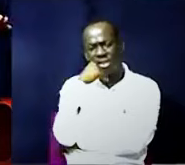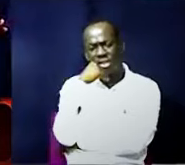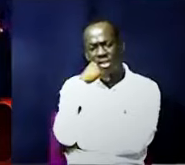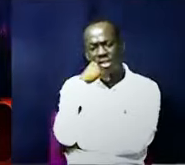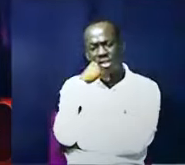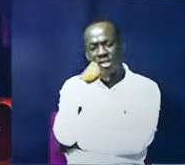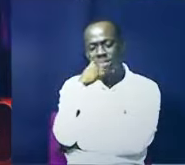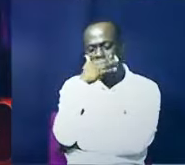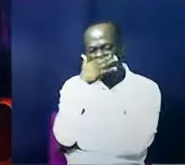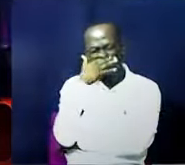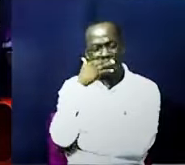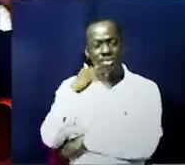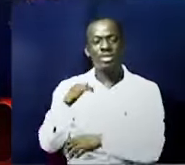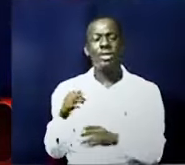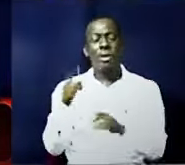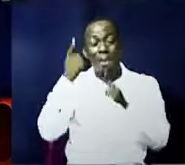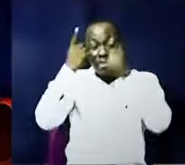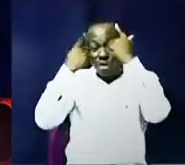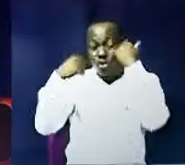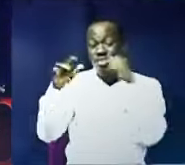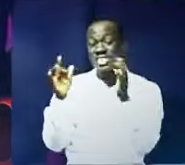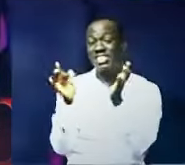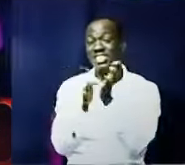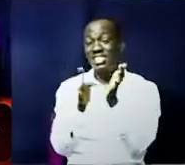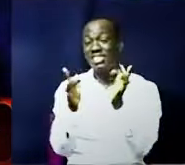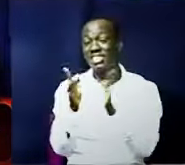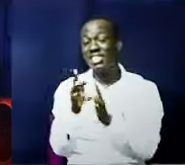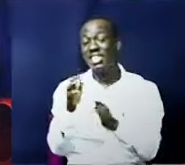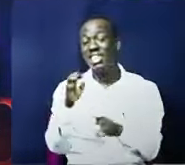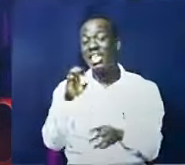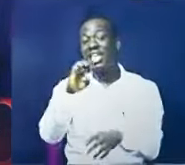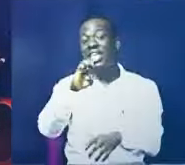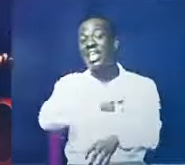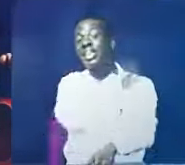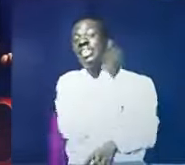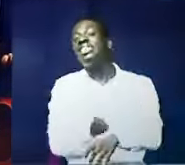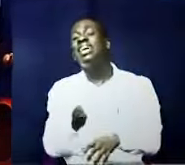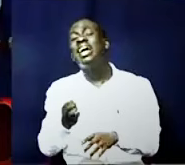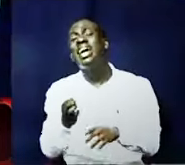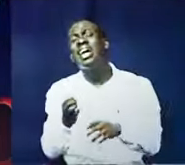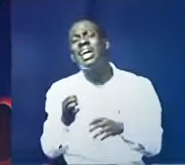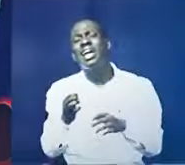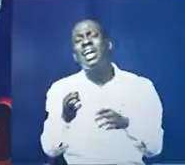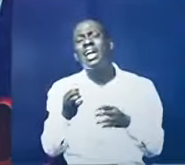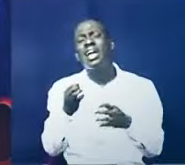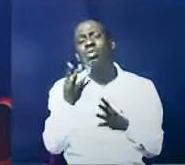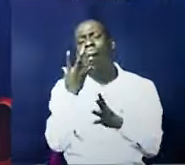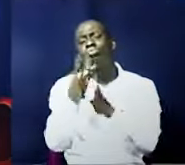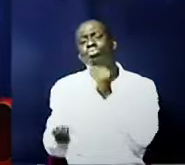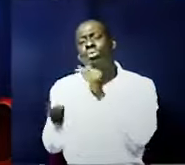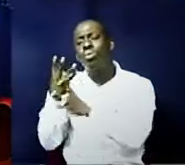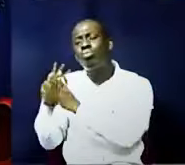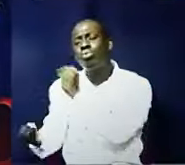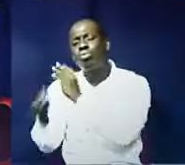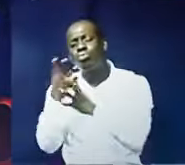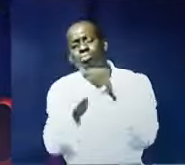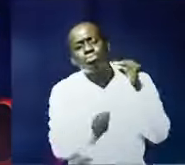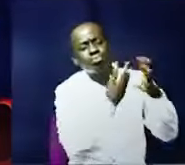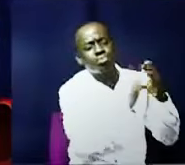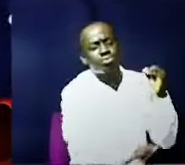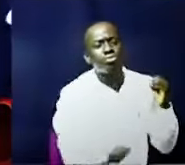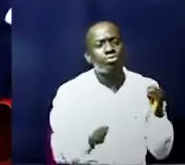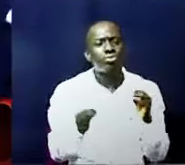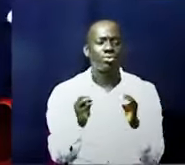actually drained. It was na ho den swati. Yet while it was still dark, and so Brana assumed that's what he managed